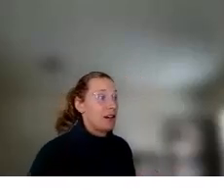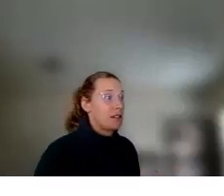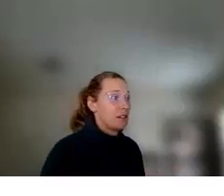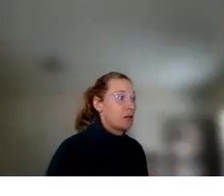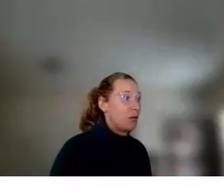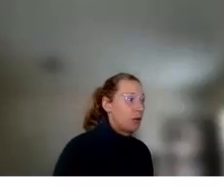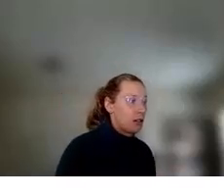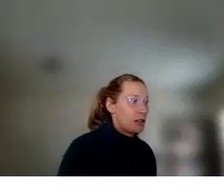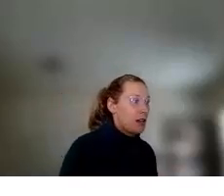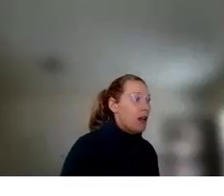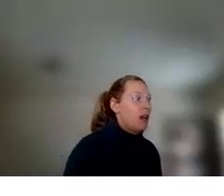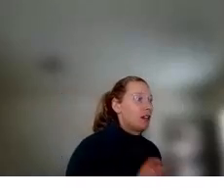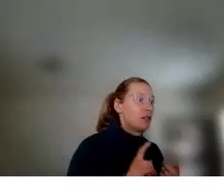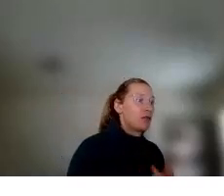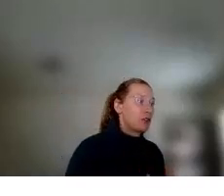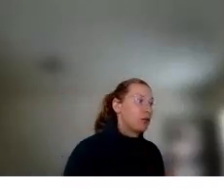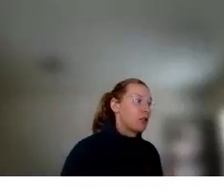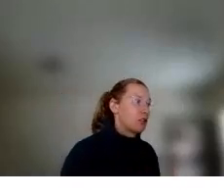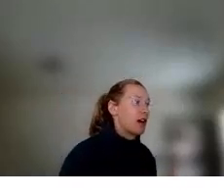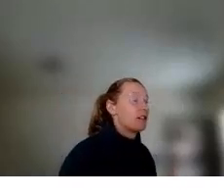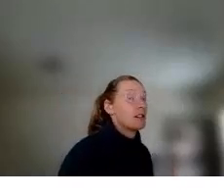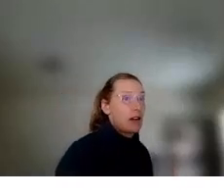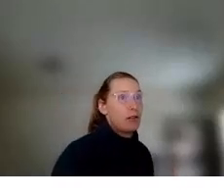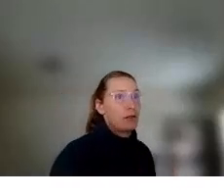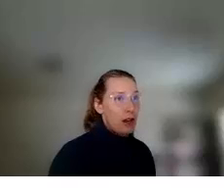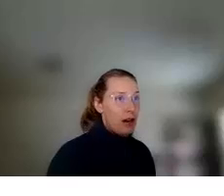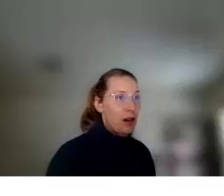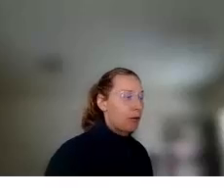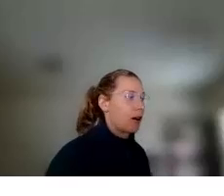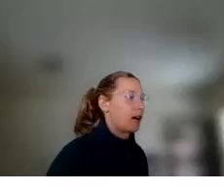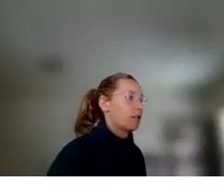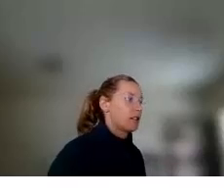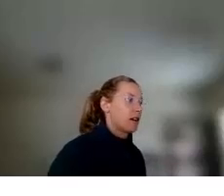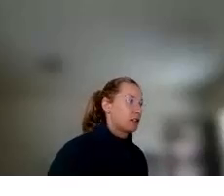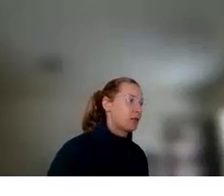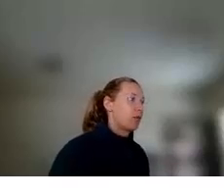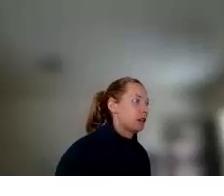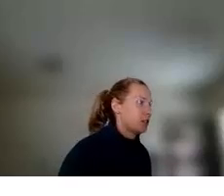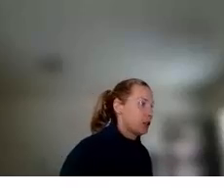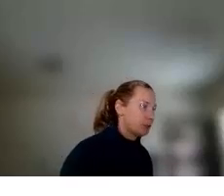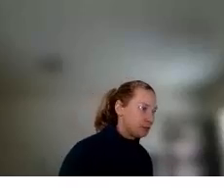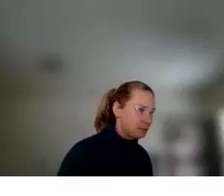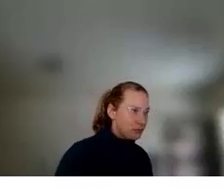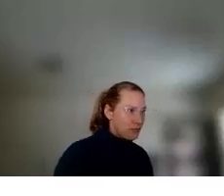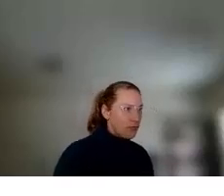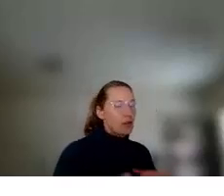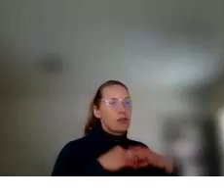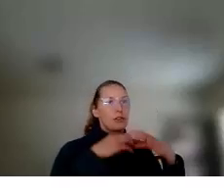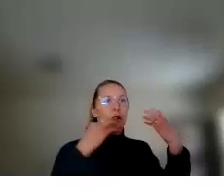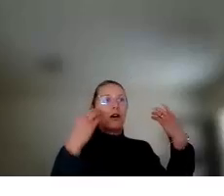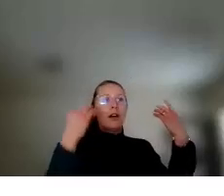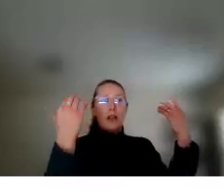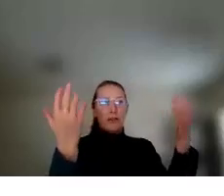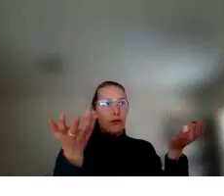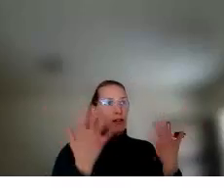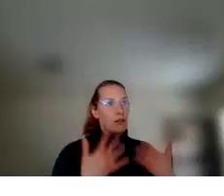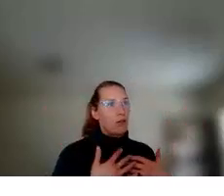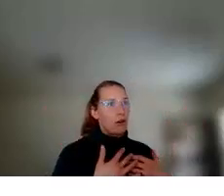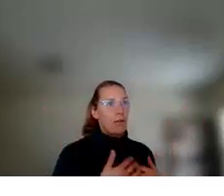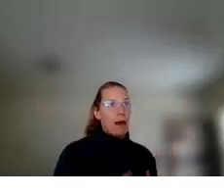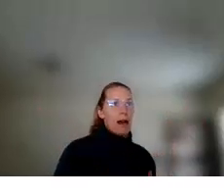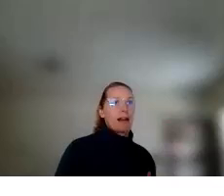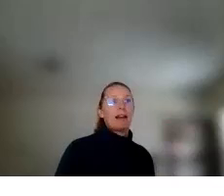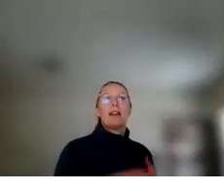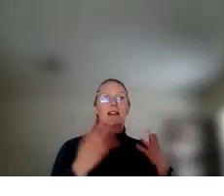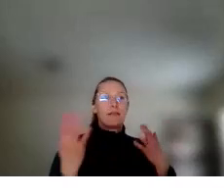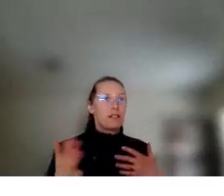their ADLs and supports, and confirm the child's level of care prior to the 100.2. So if you get